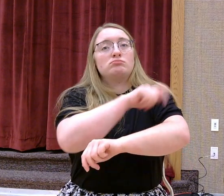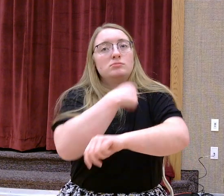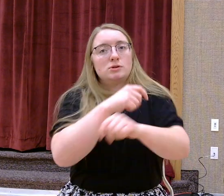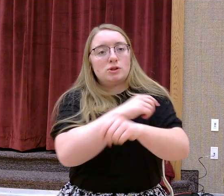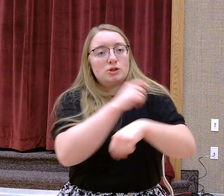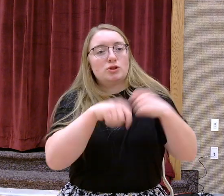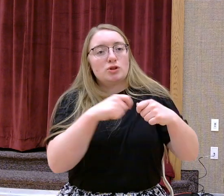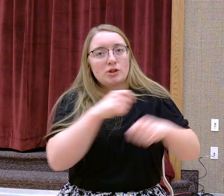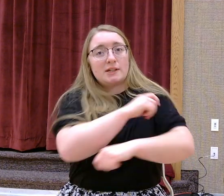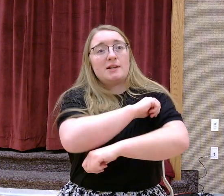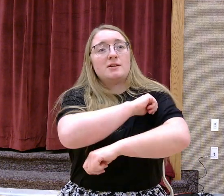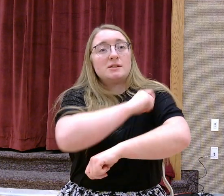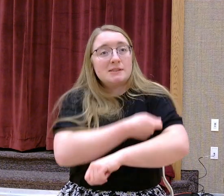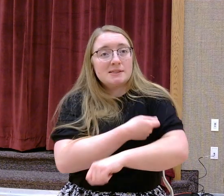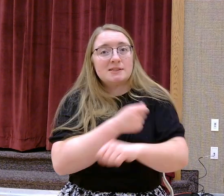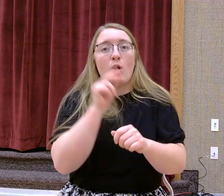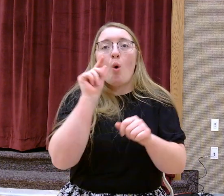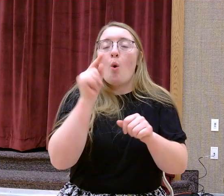limb threatening.